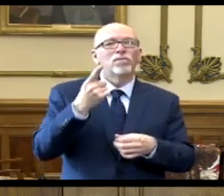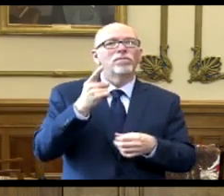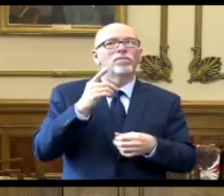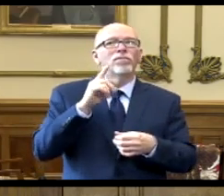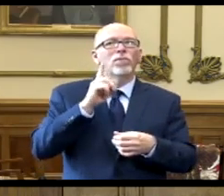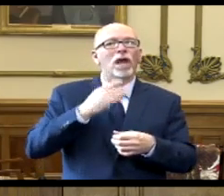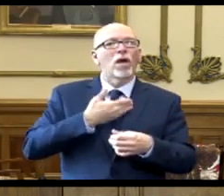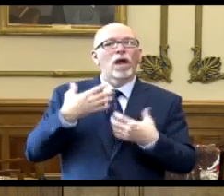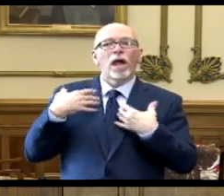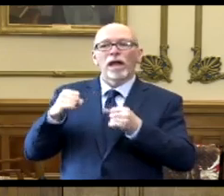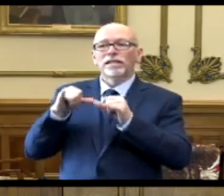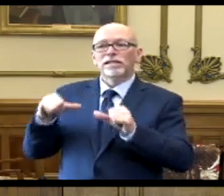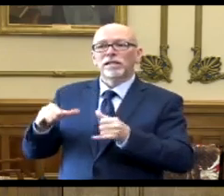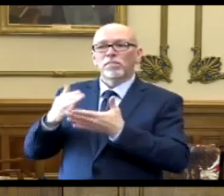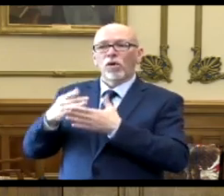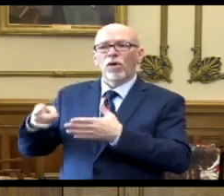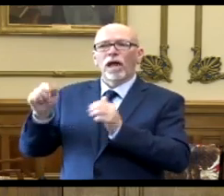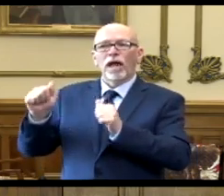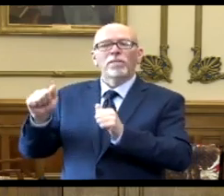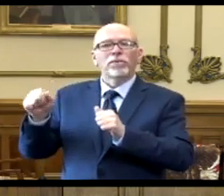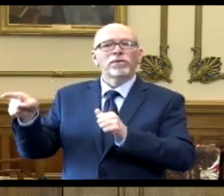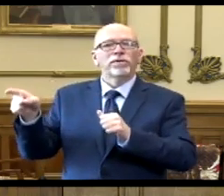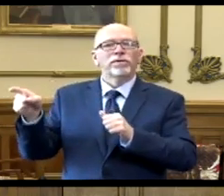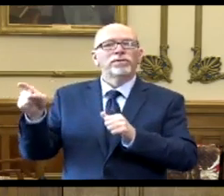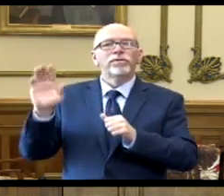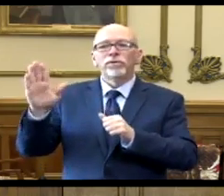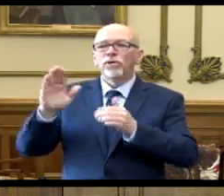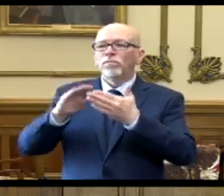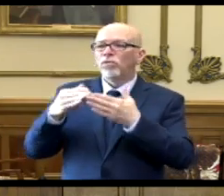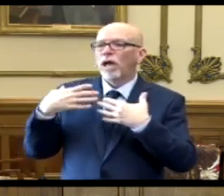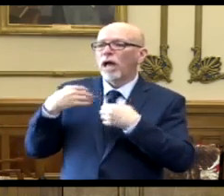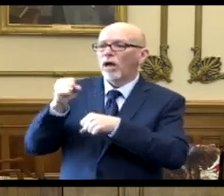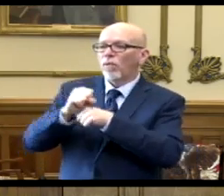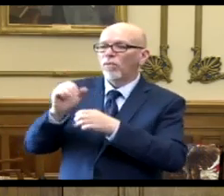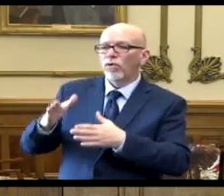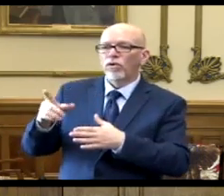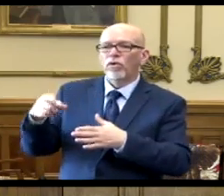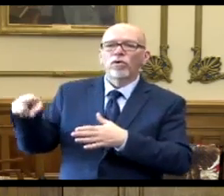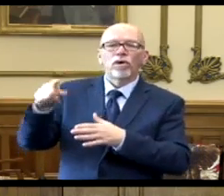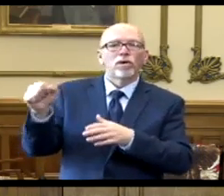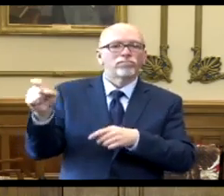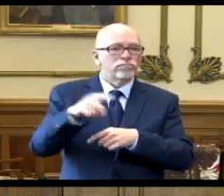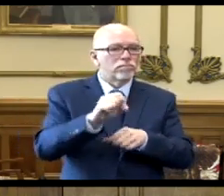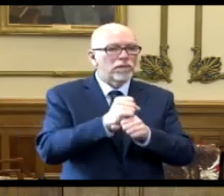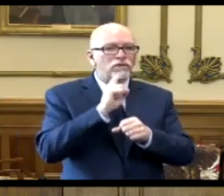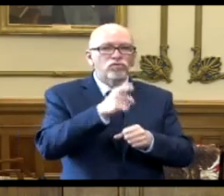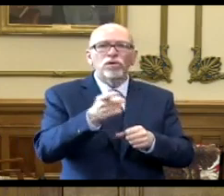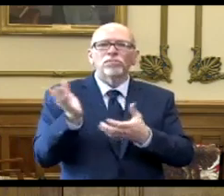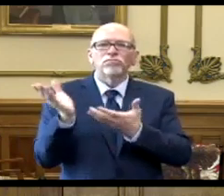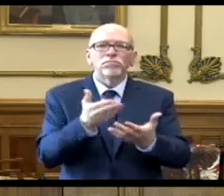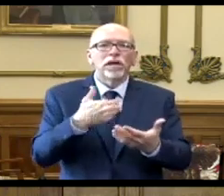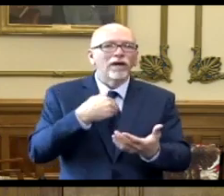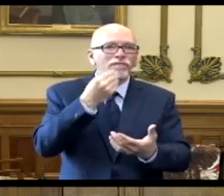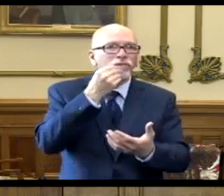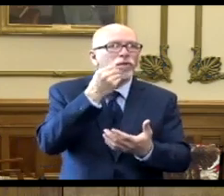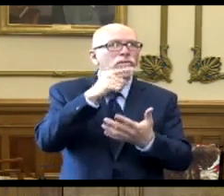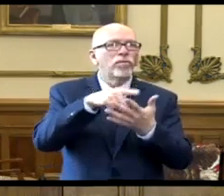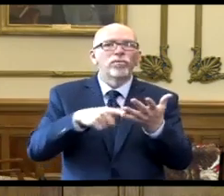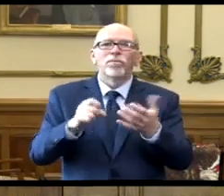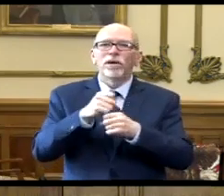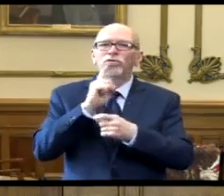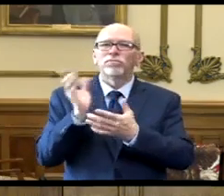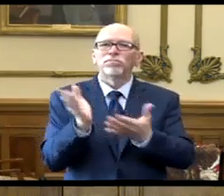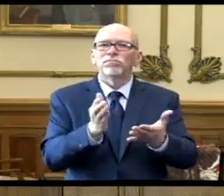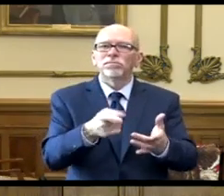system partners was able to deploy their community health workers and ensure that they had groceries and everything else that they need